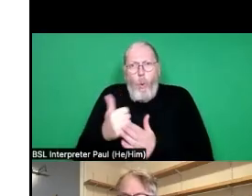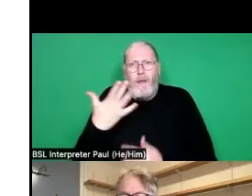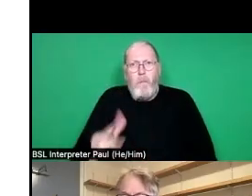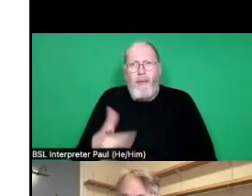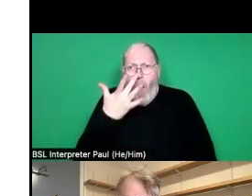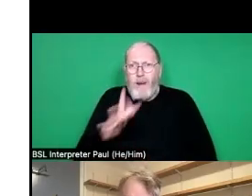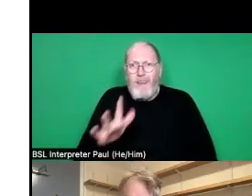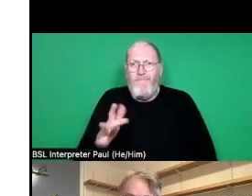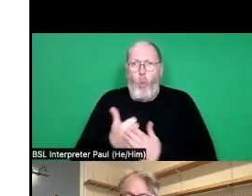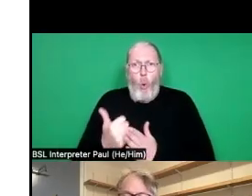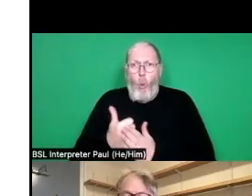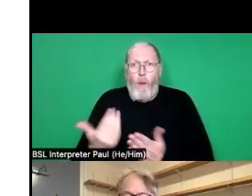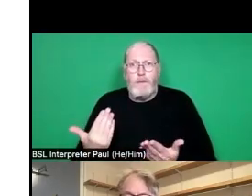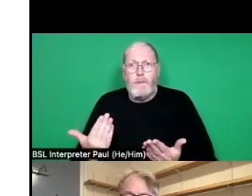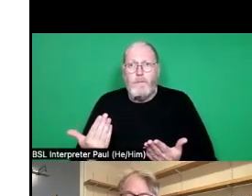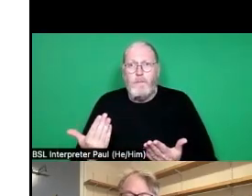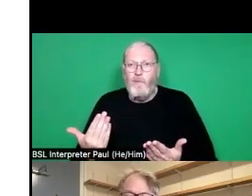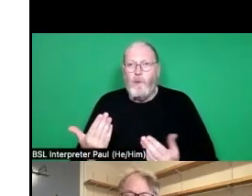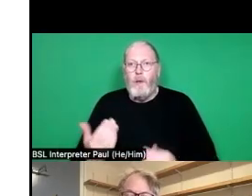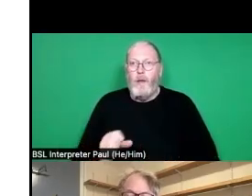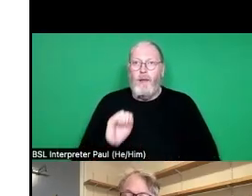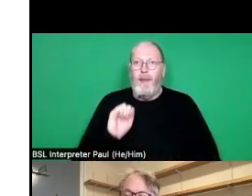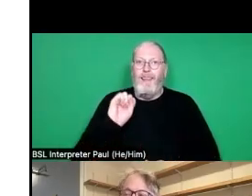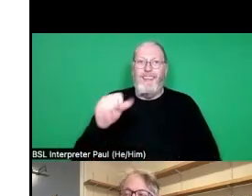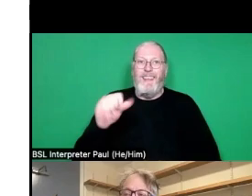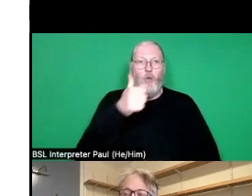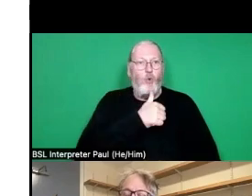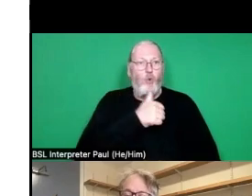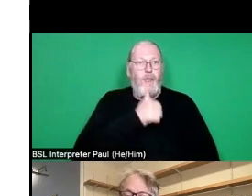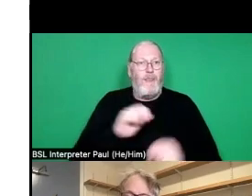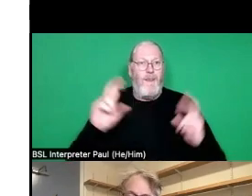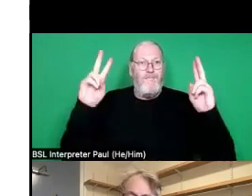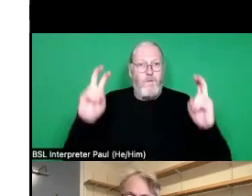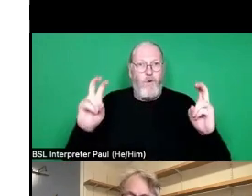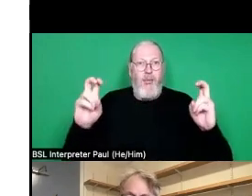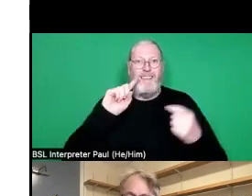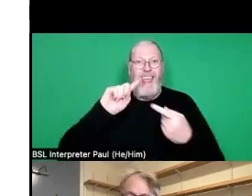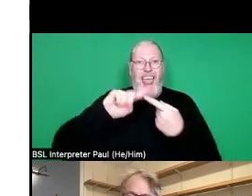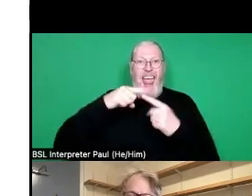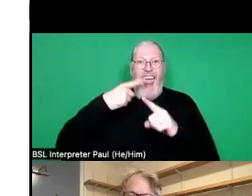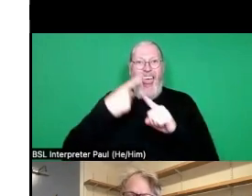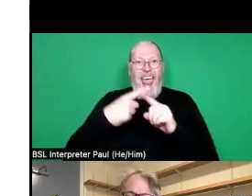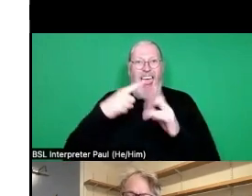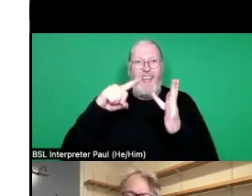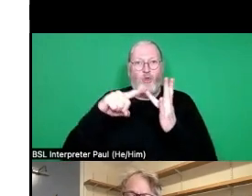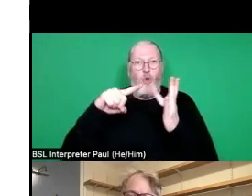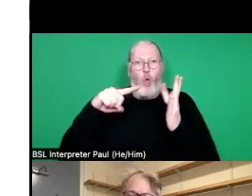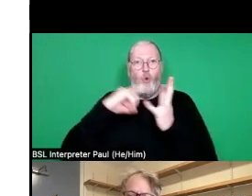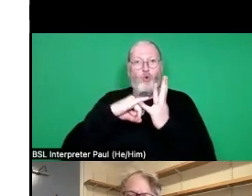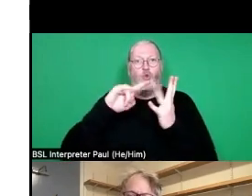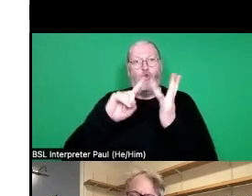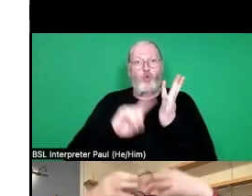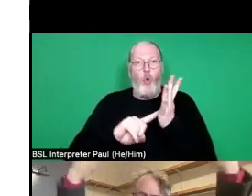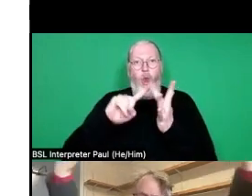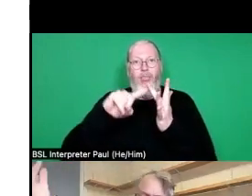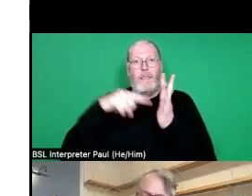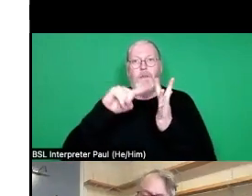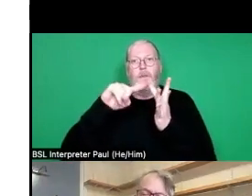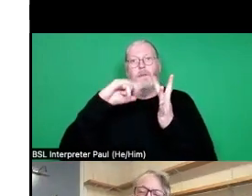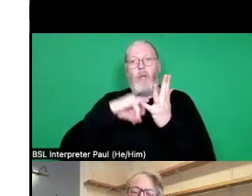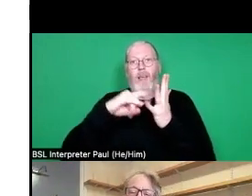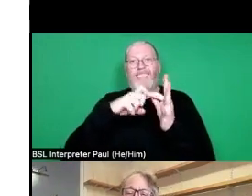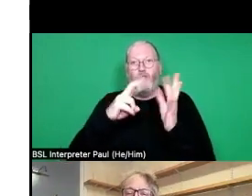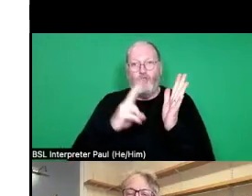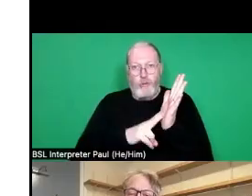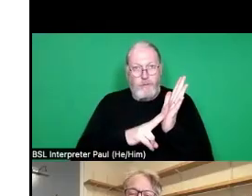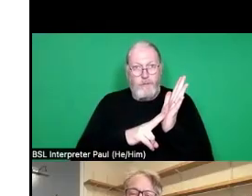that he uses, exosomatization, which refers to the fact that our intelligence